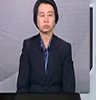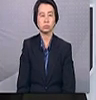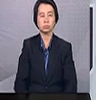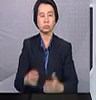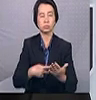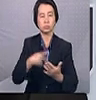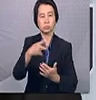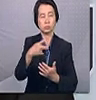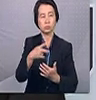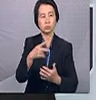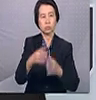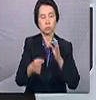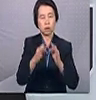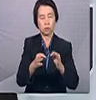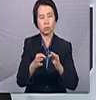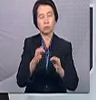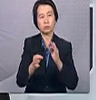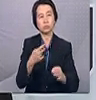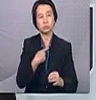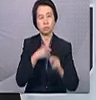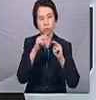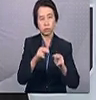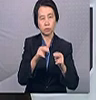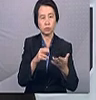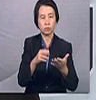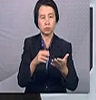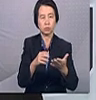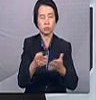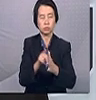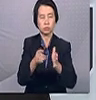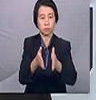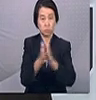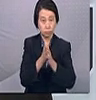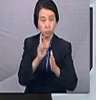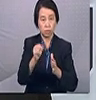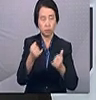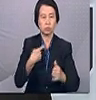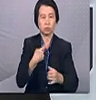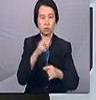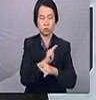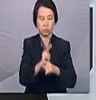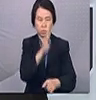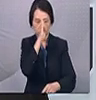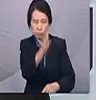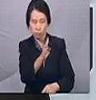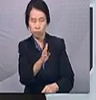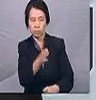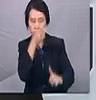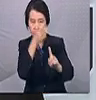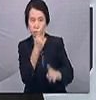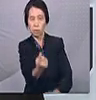Projection, if we were to look and study the requirement now, we are using focused approach, targeted